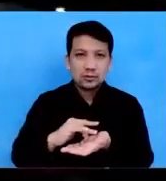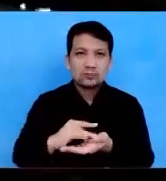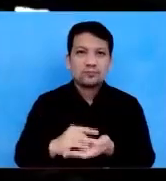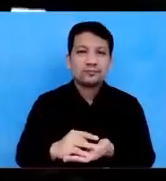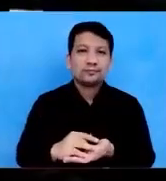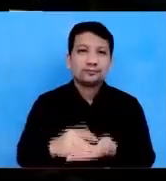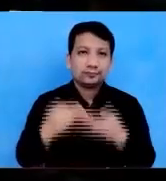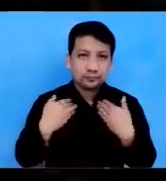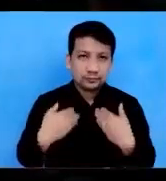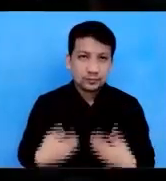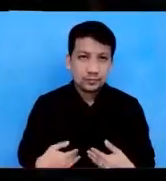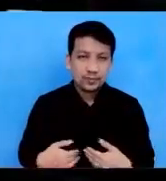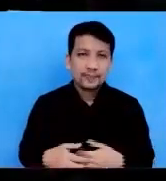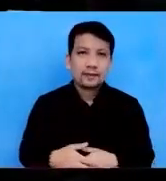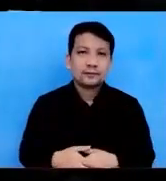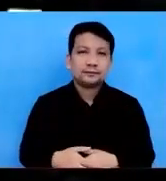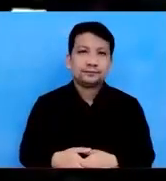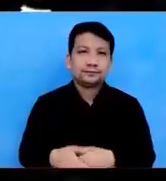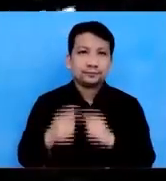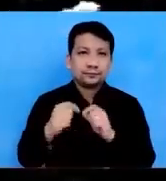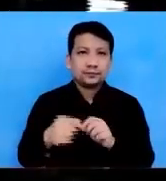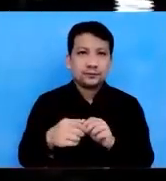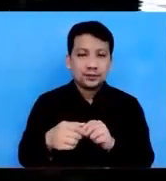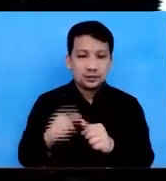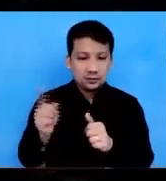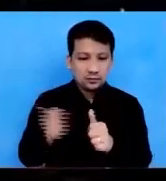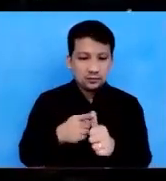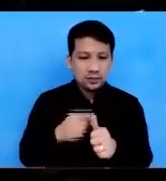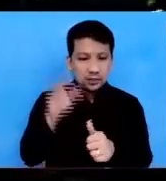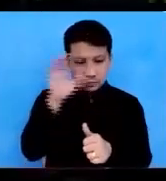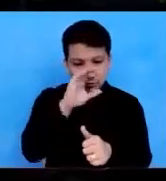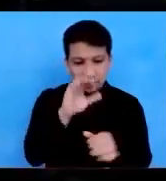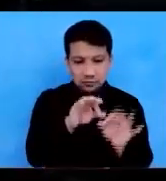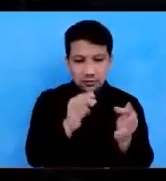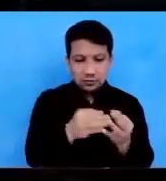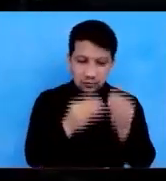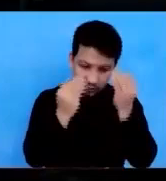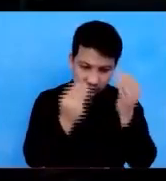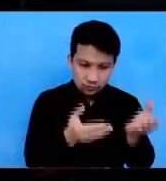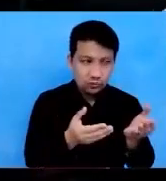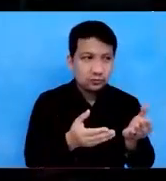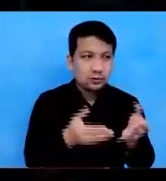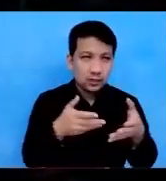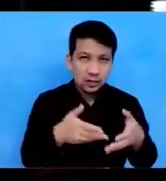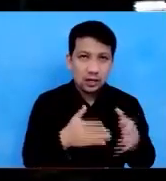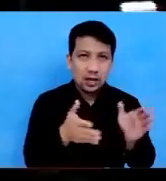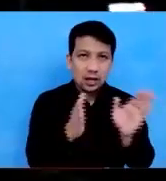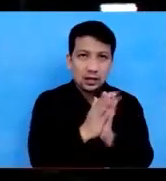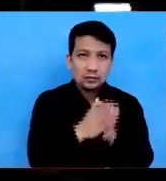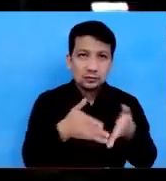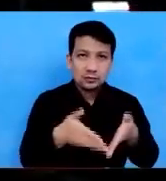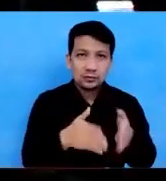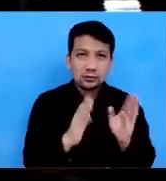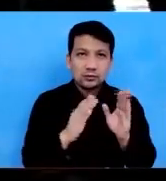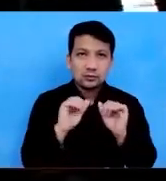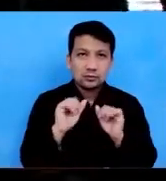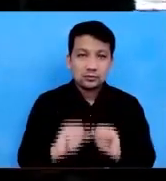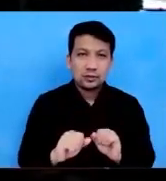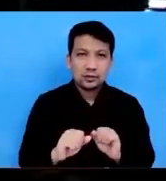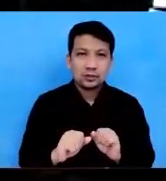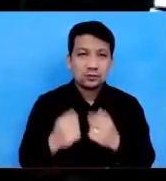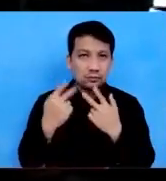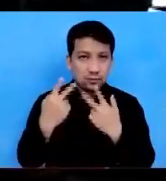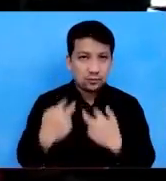No, we will try to locate the families first, ask for their permission, if possible. Kasi papa-autopsy